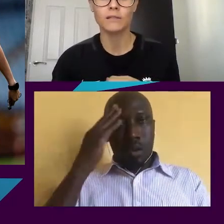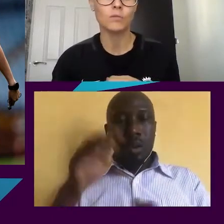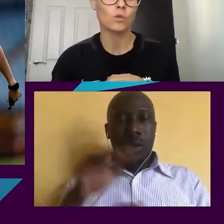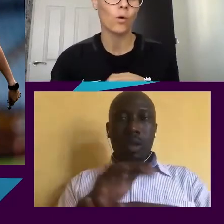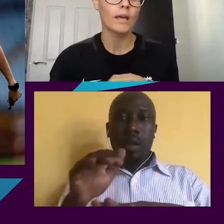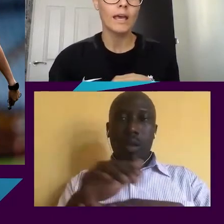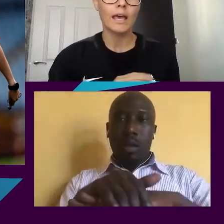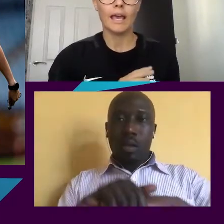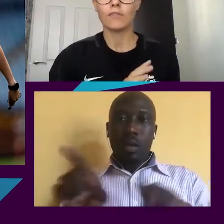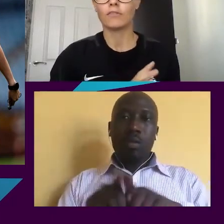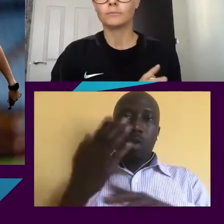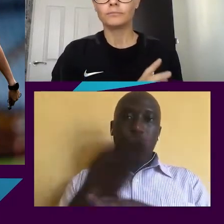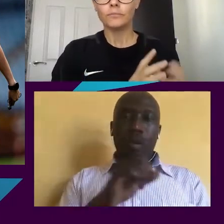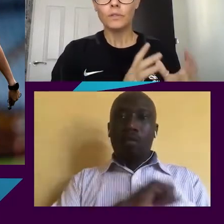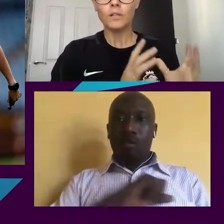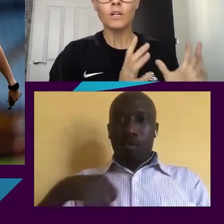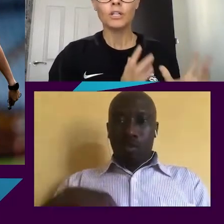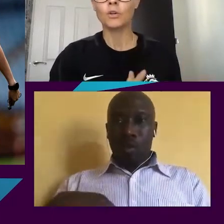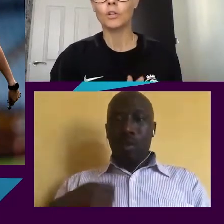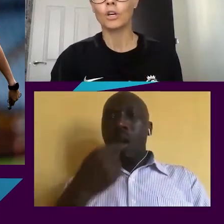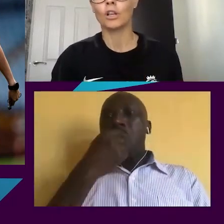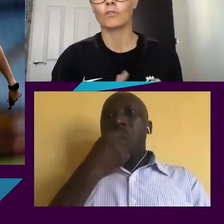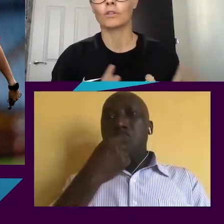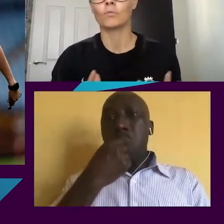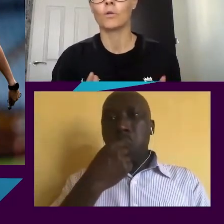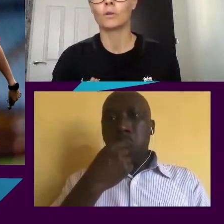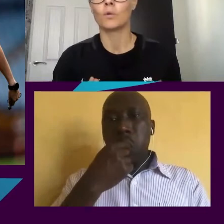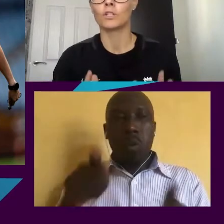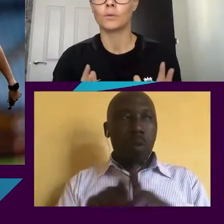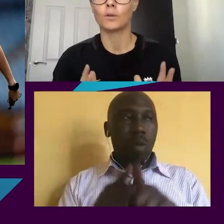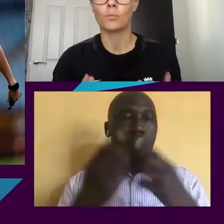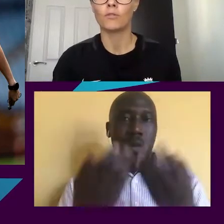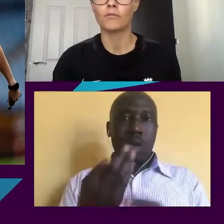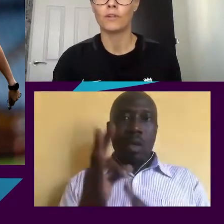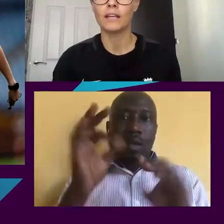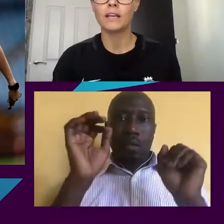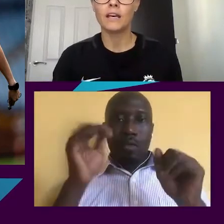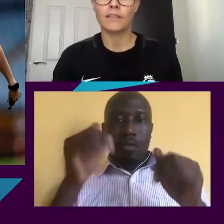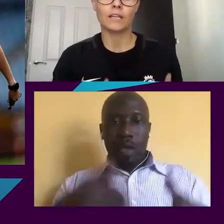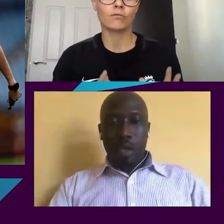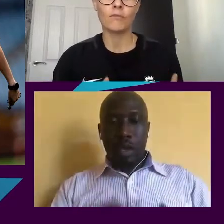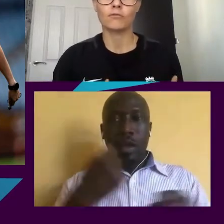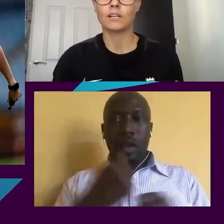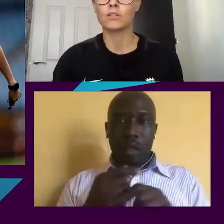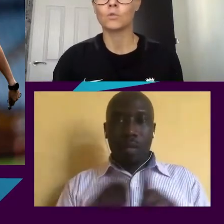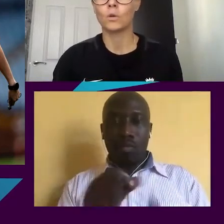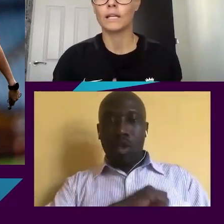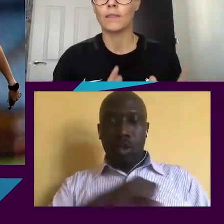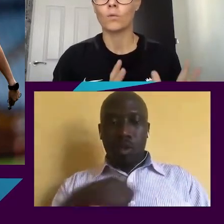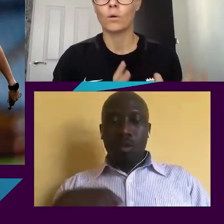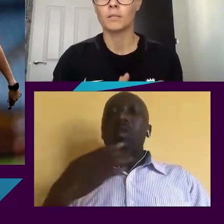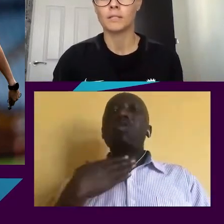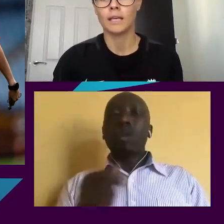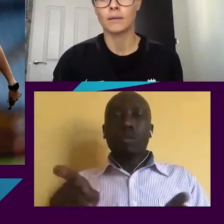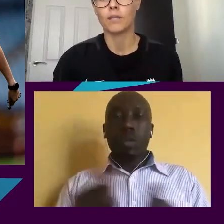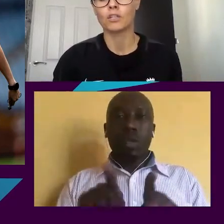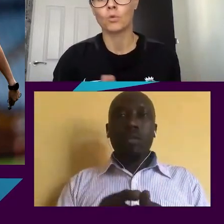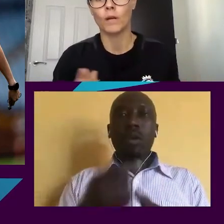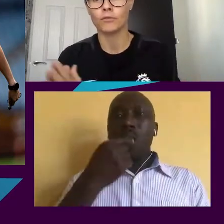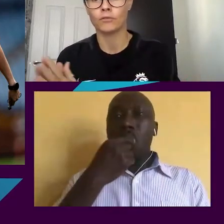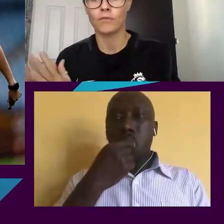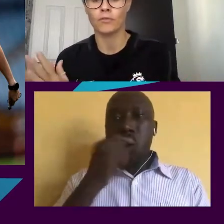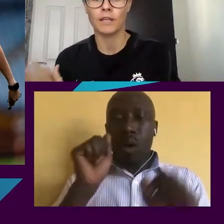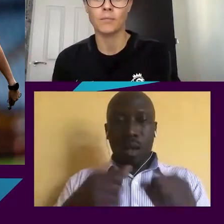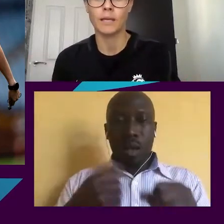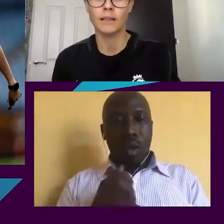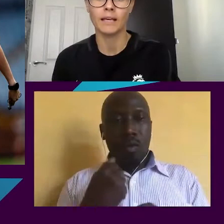in refereeing. So if a young girl or a young woman wants to become a referee, they can referee solely in the women's game. They